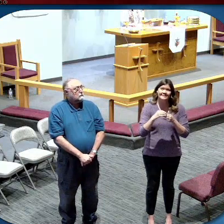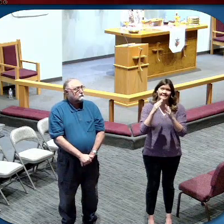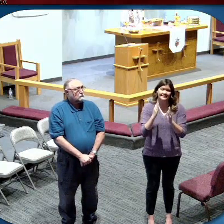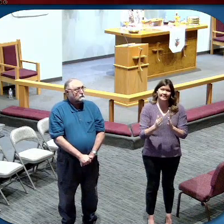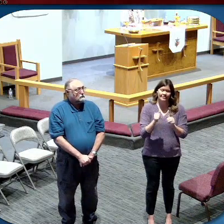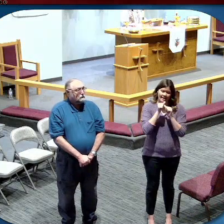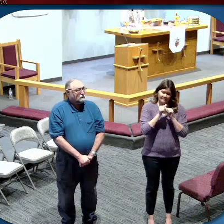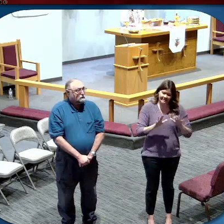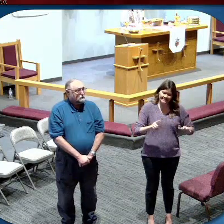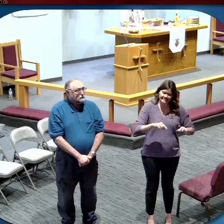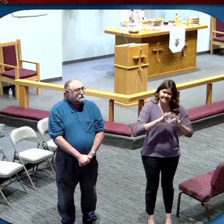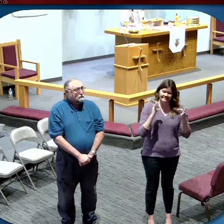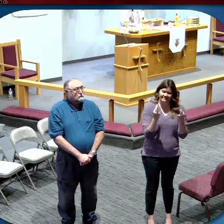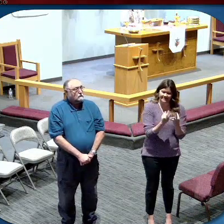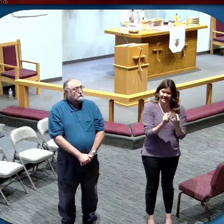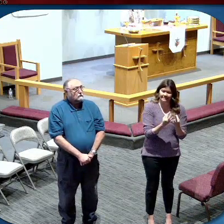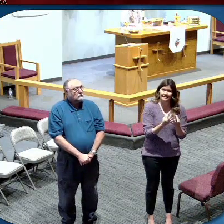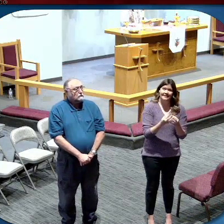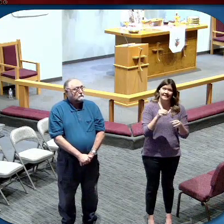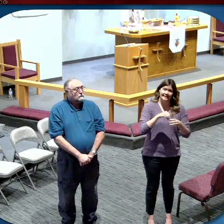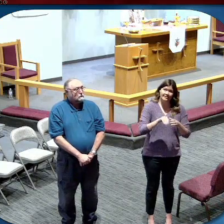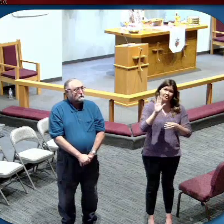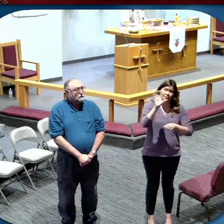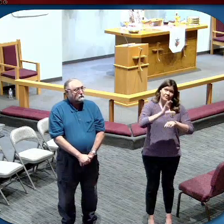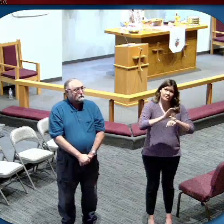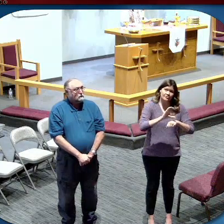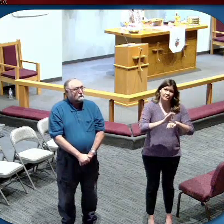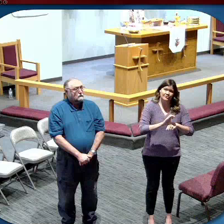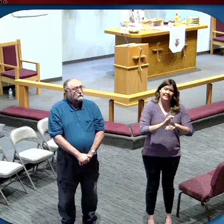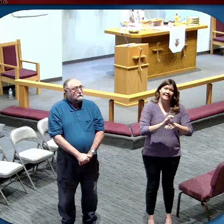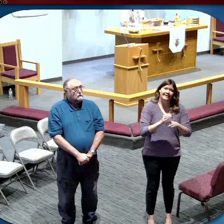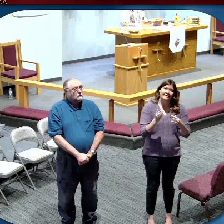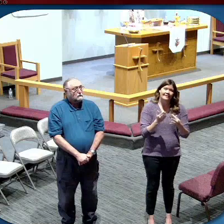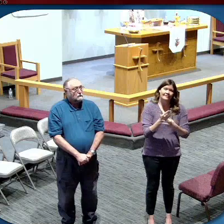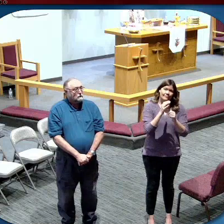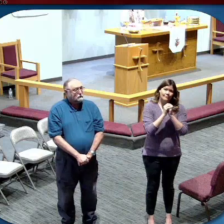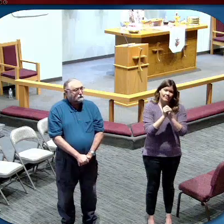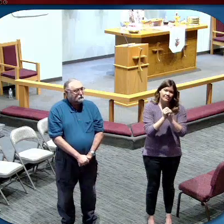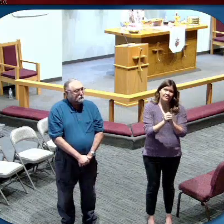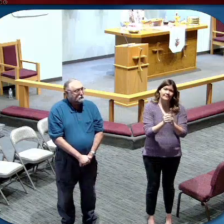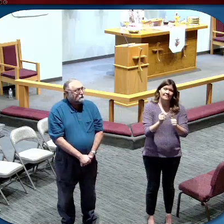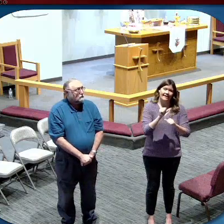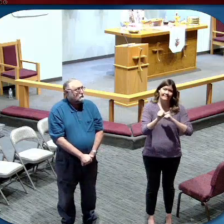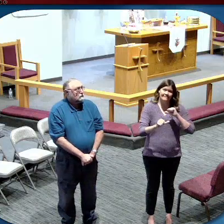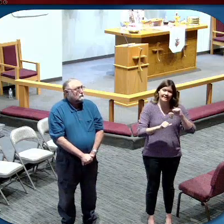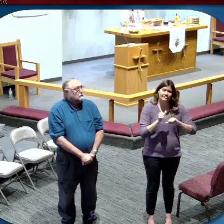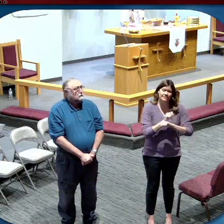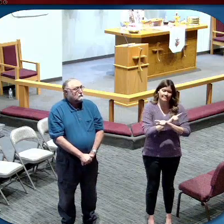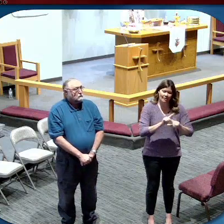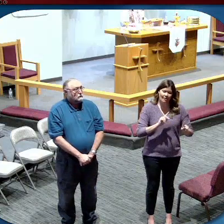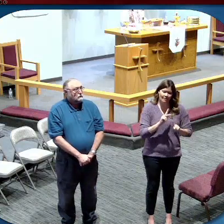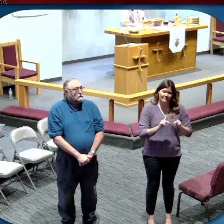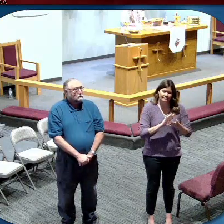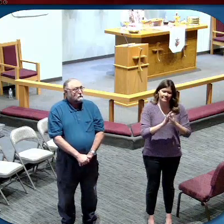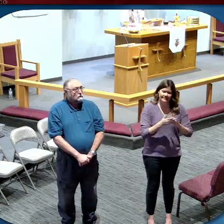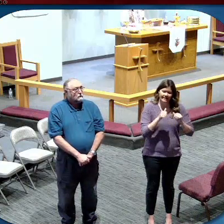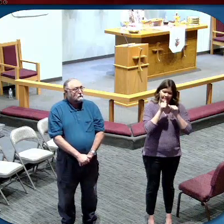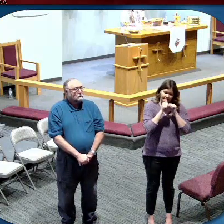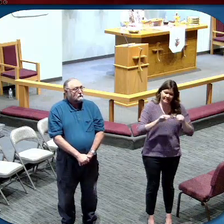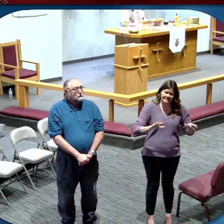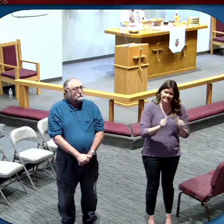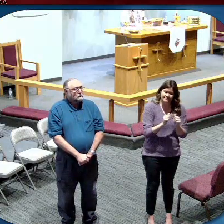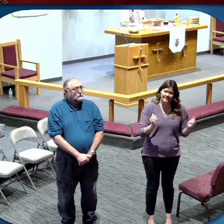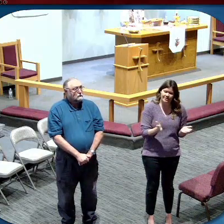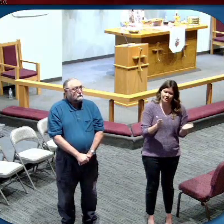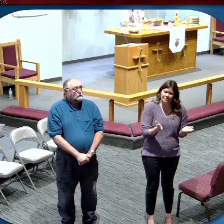bless this family of believers within your church, that through worship and fellowship, all may be blessed with encouragement,